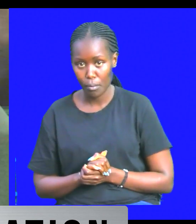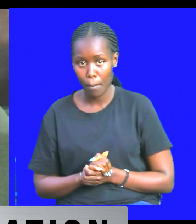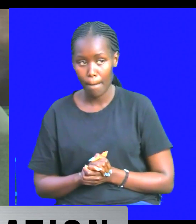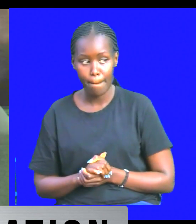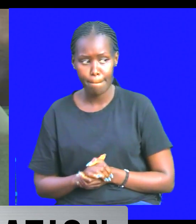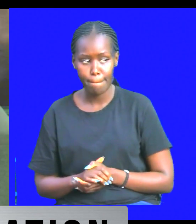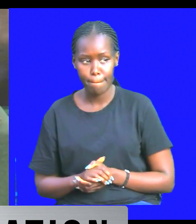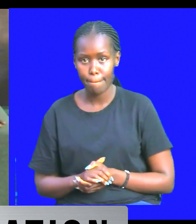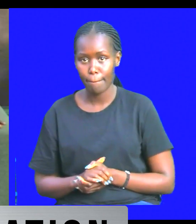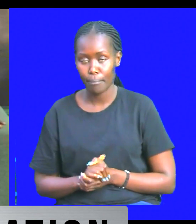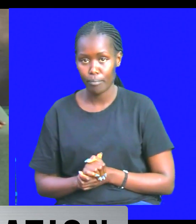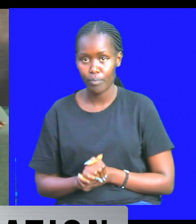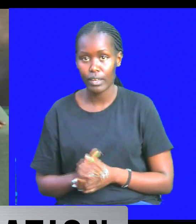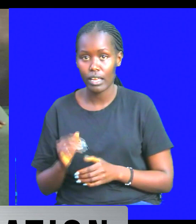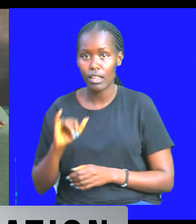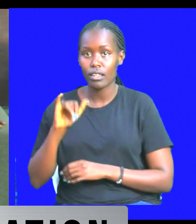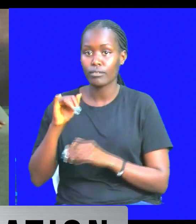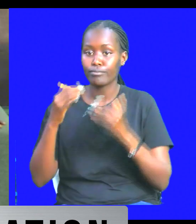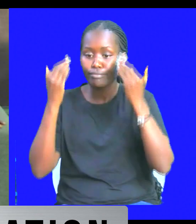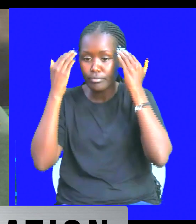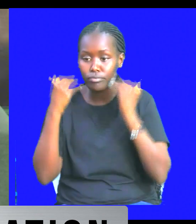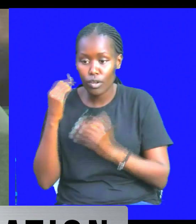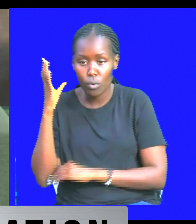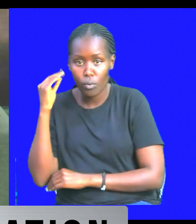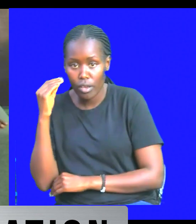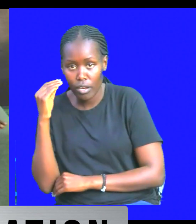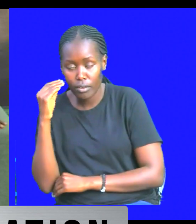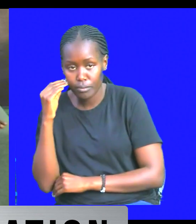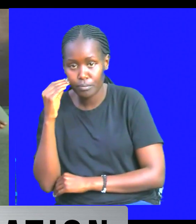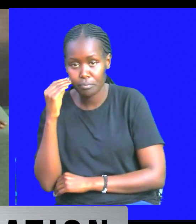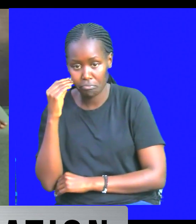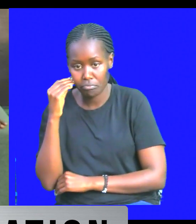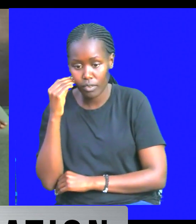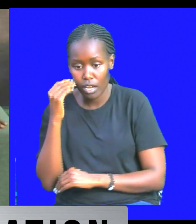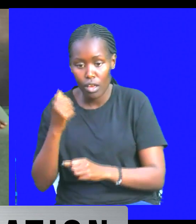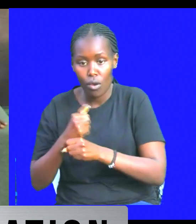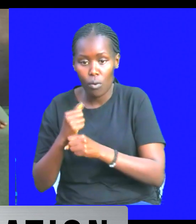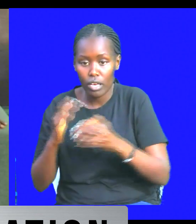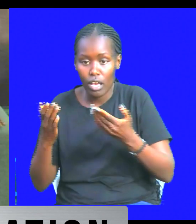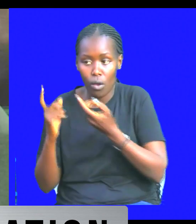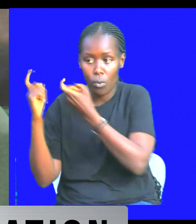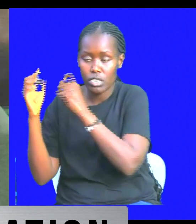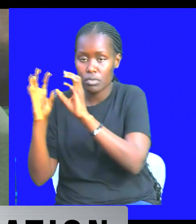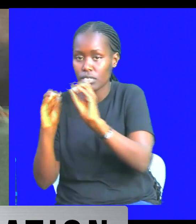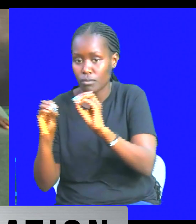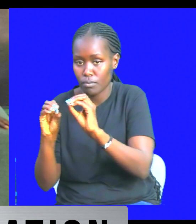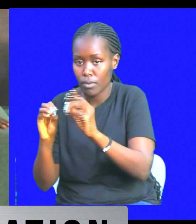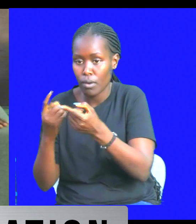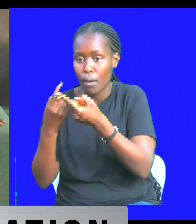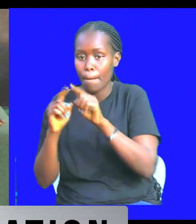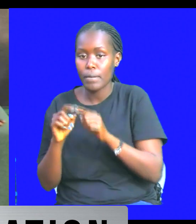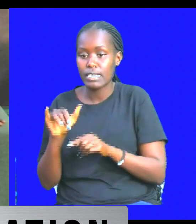judiciary, we hear that the judiciary fund now is not really working the way we had expected. But then those are things that we